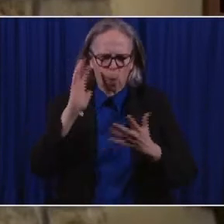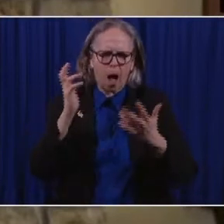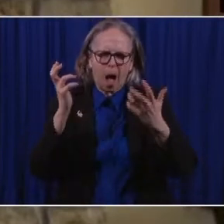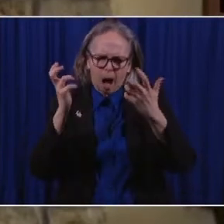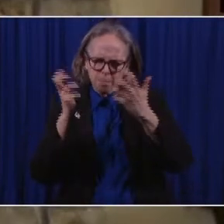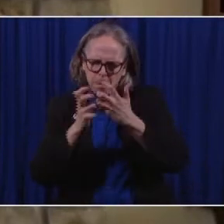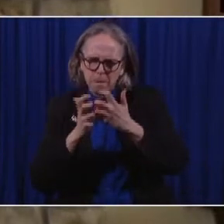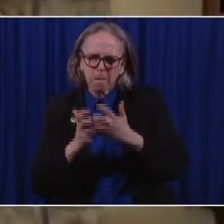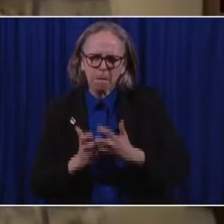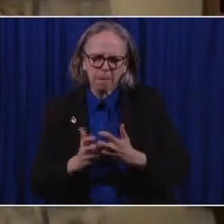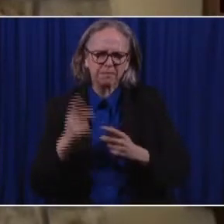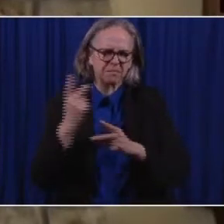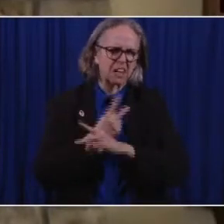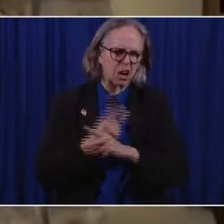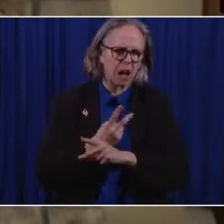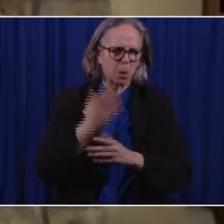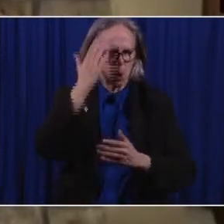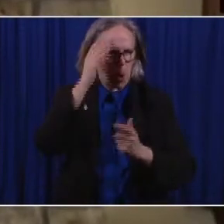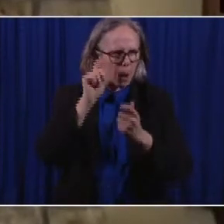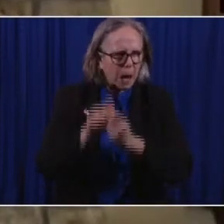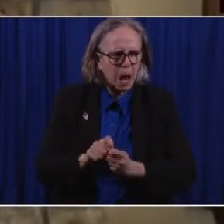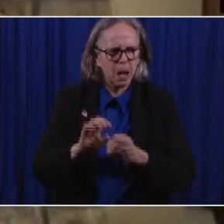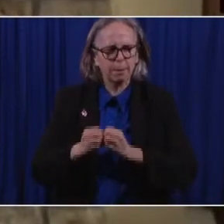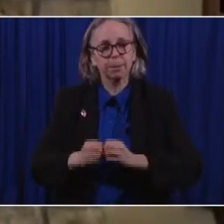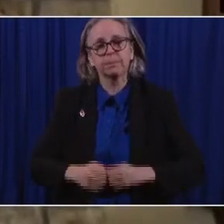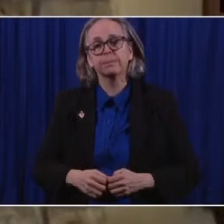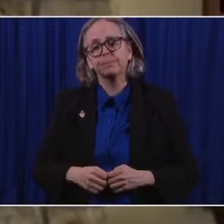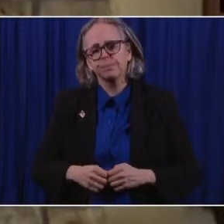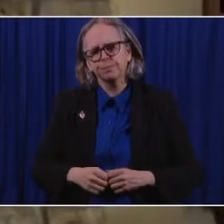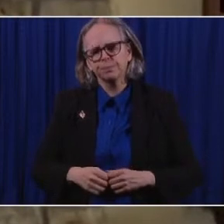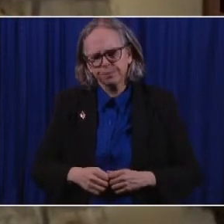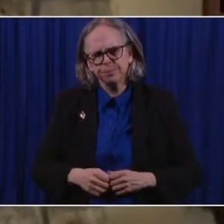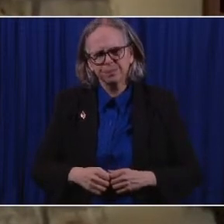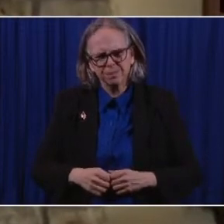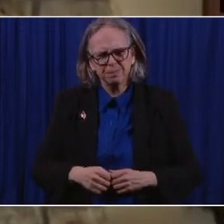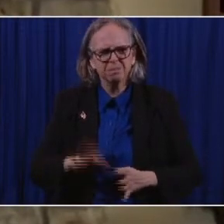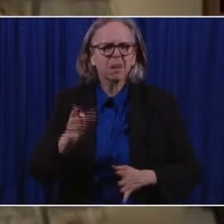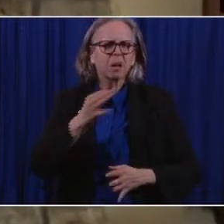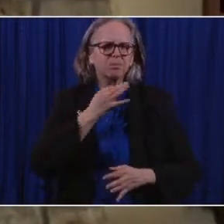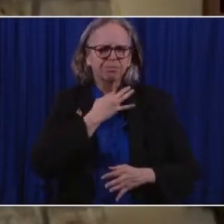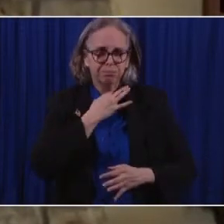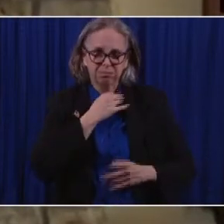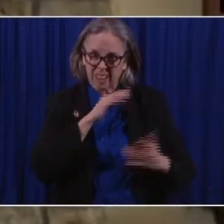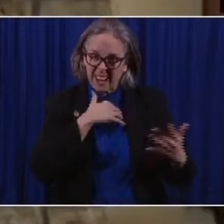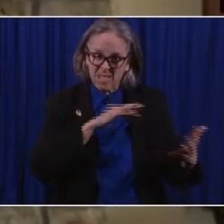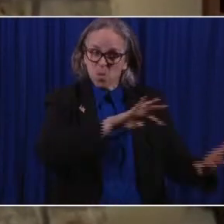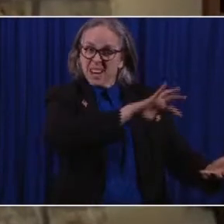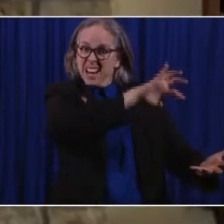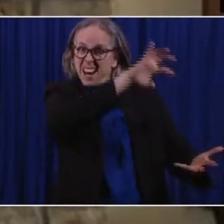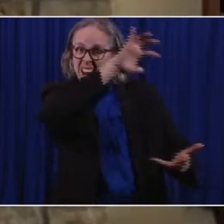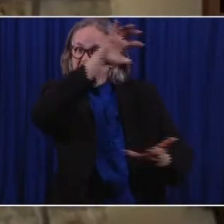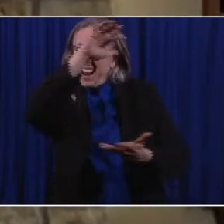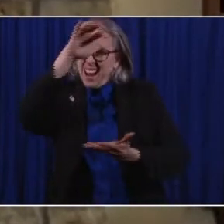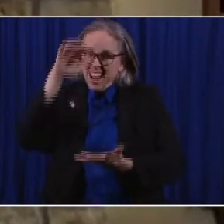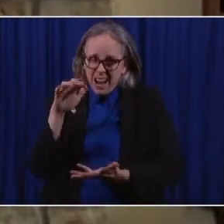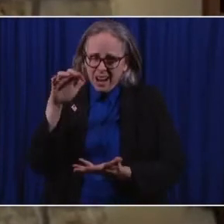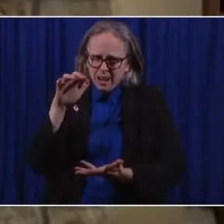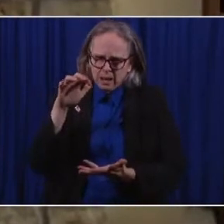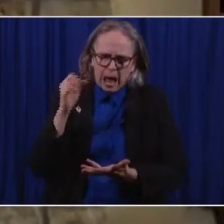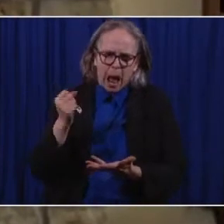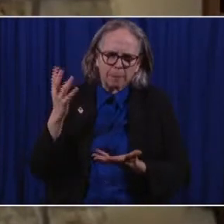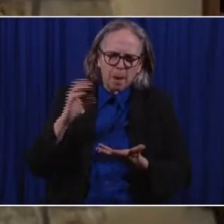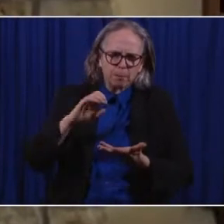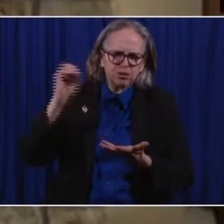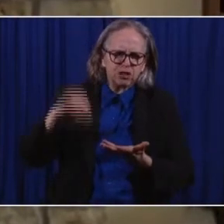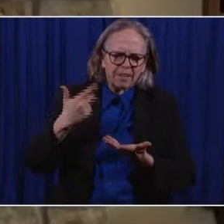shots coming into, of what we have been given physically in Ohio, what percentage are we getting in? As of last